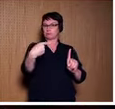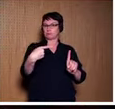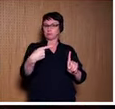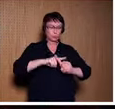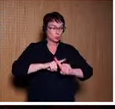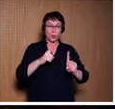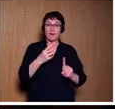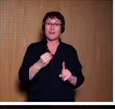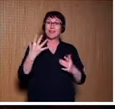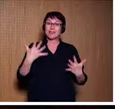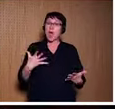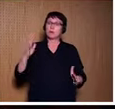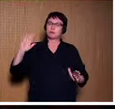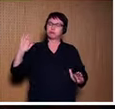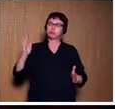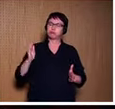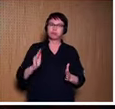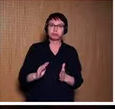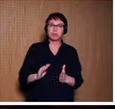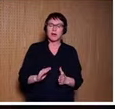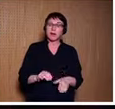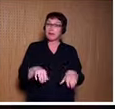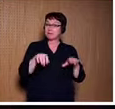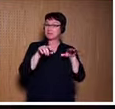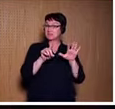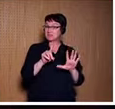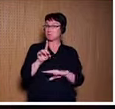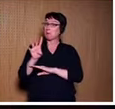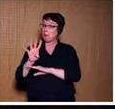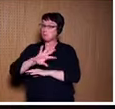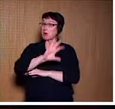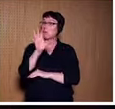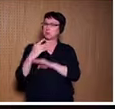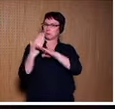Today we have 64. In 1990,